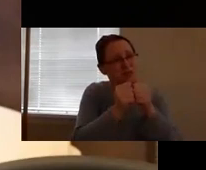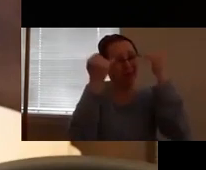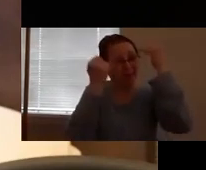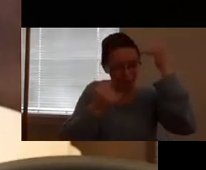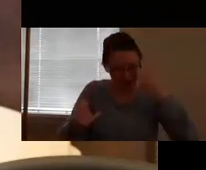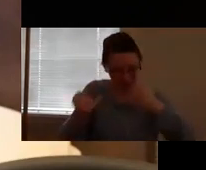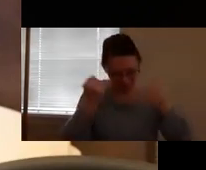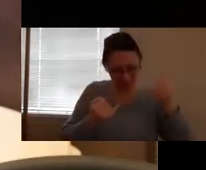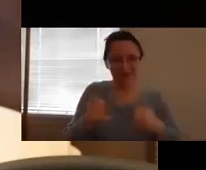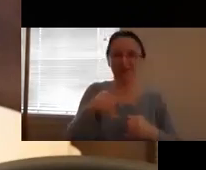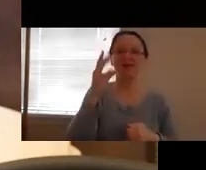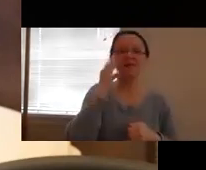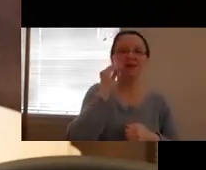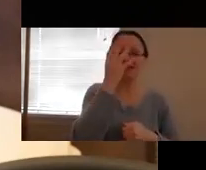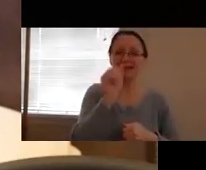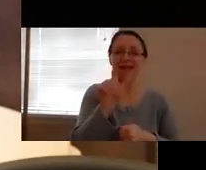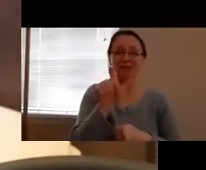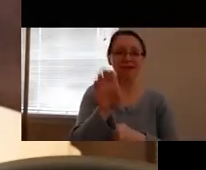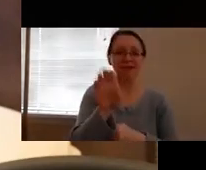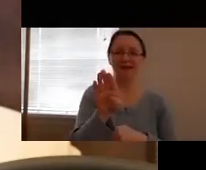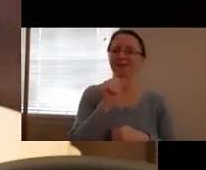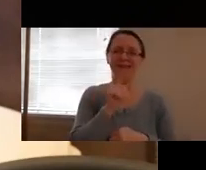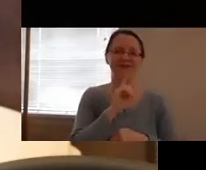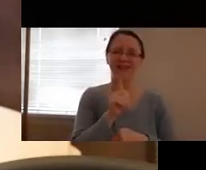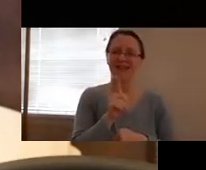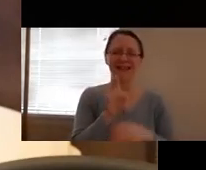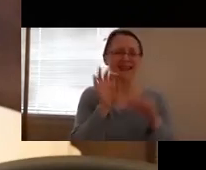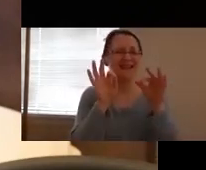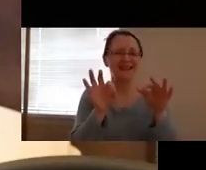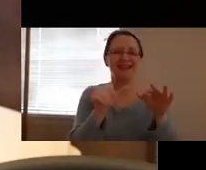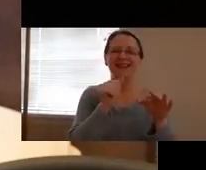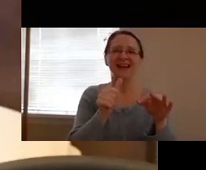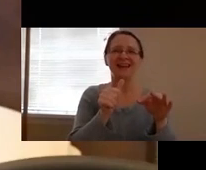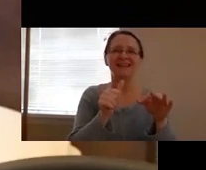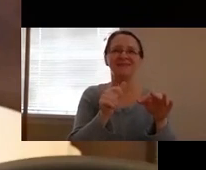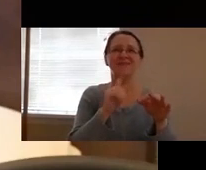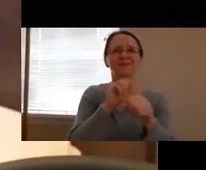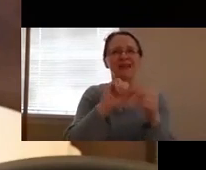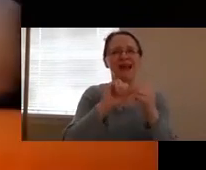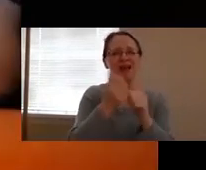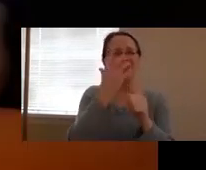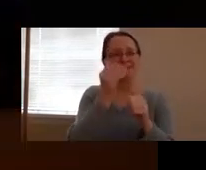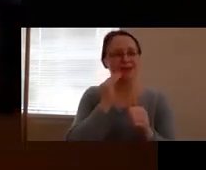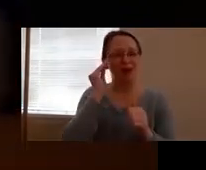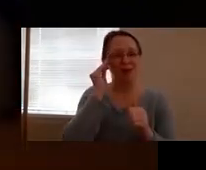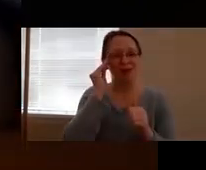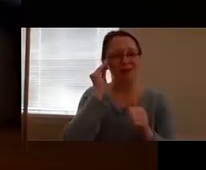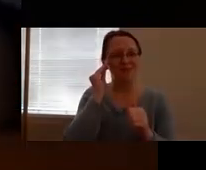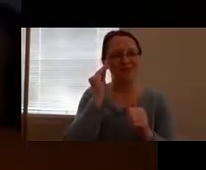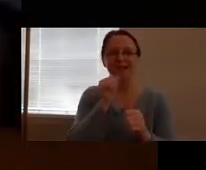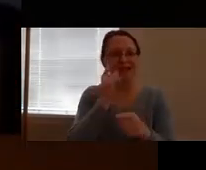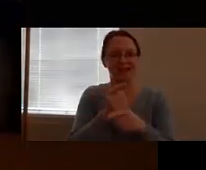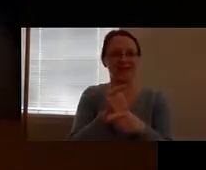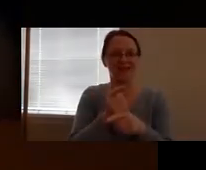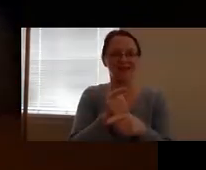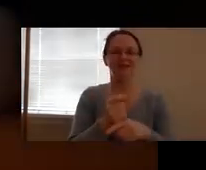been to a sleep lab, but it's really not the way a person sleeps at home. So we were able to measure sleep